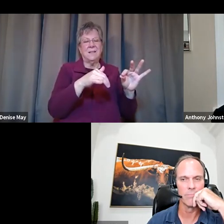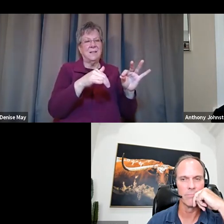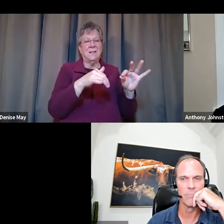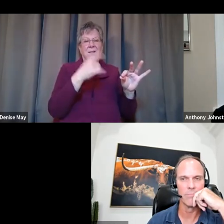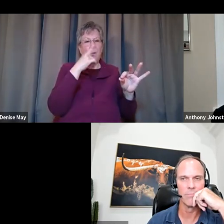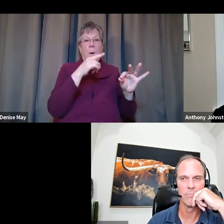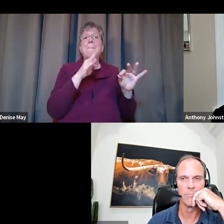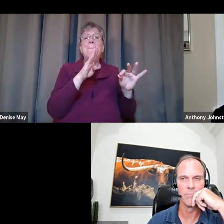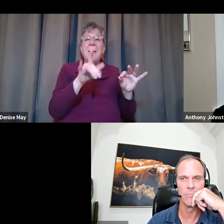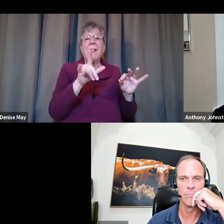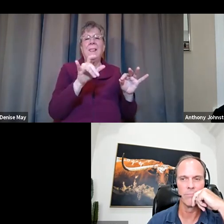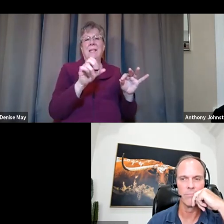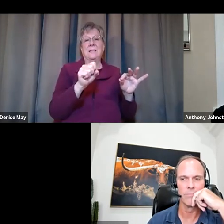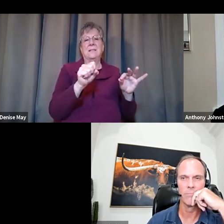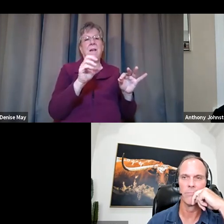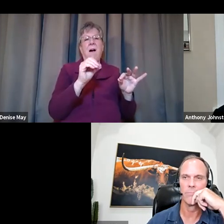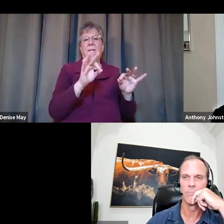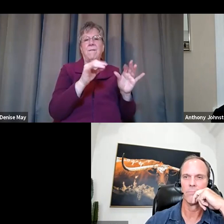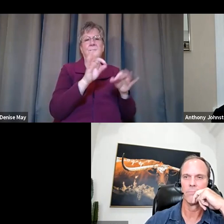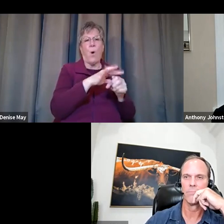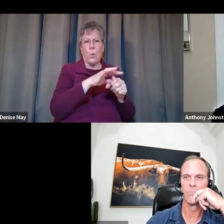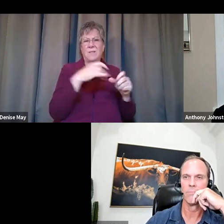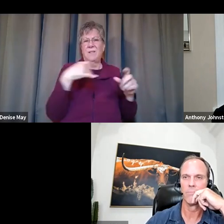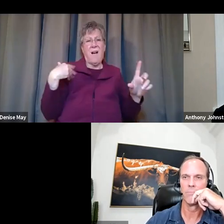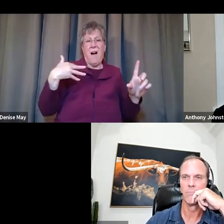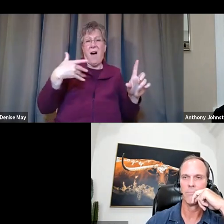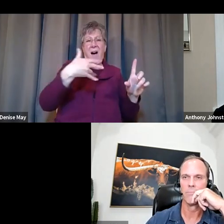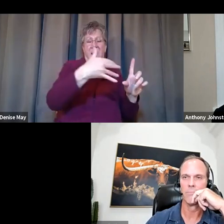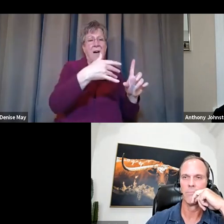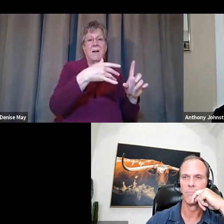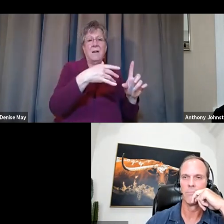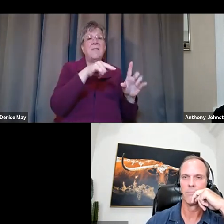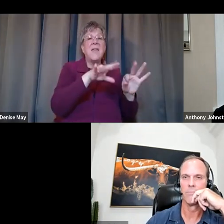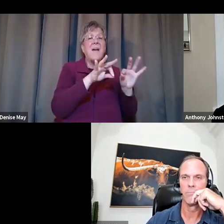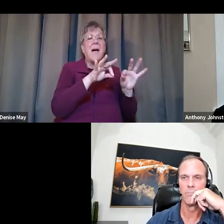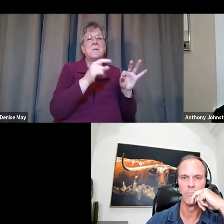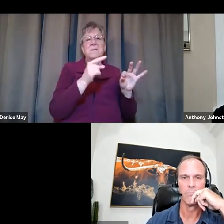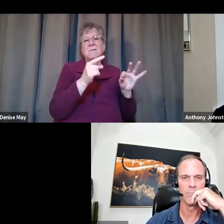cast, or at least 1 billion votes cast, we're talking a couple 100,000, right?